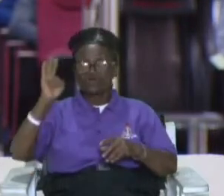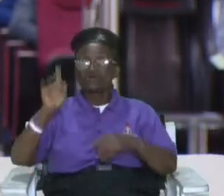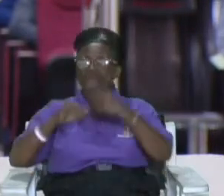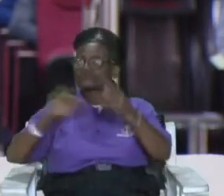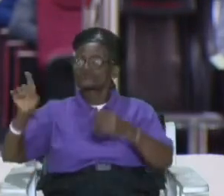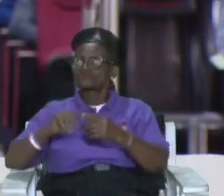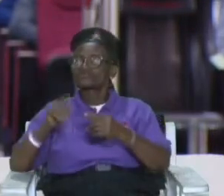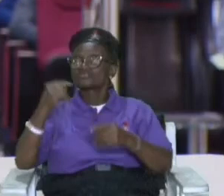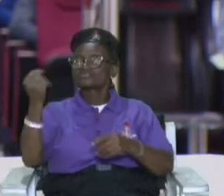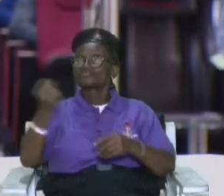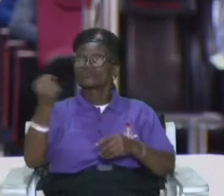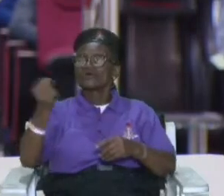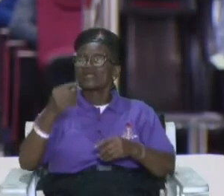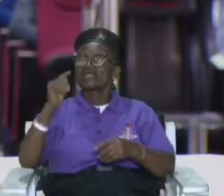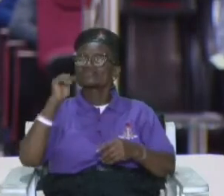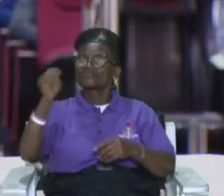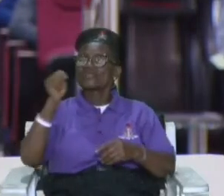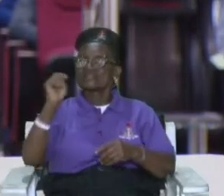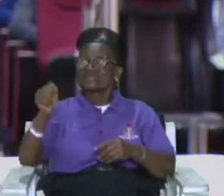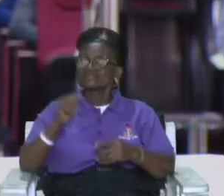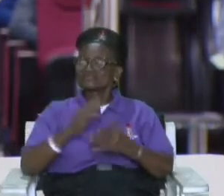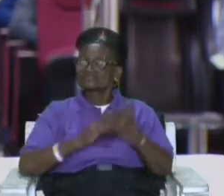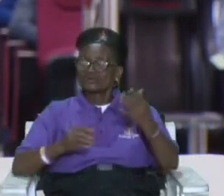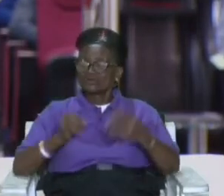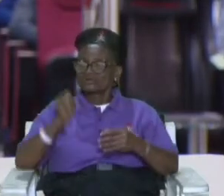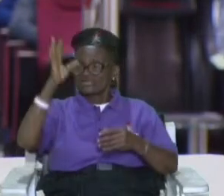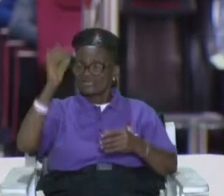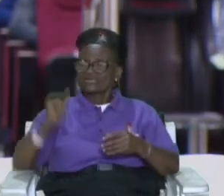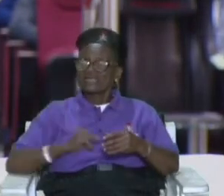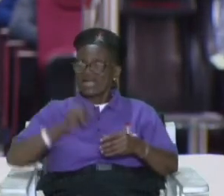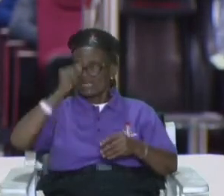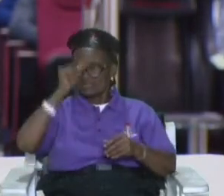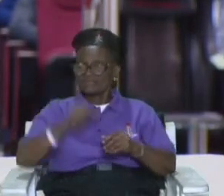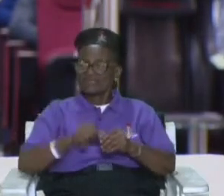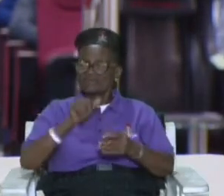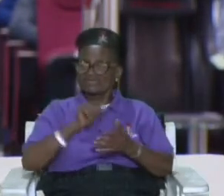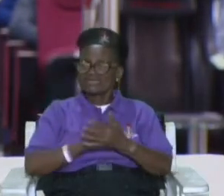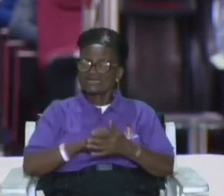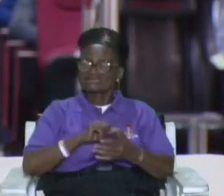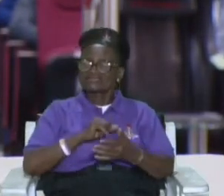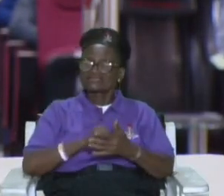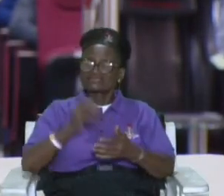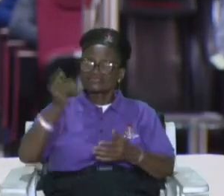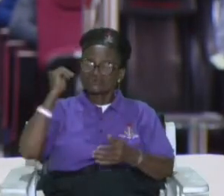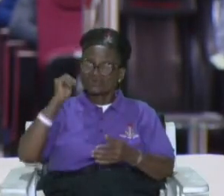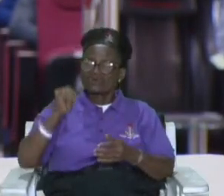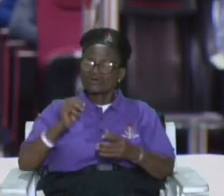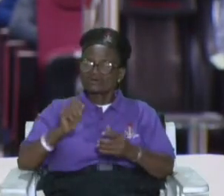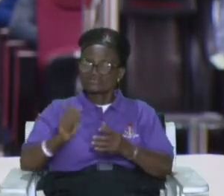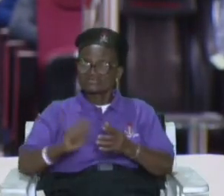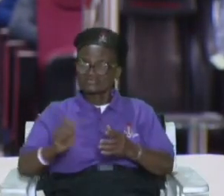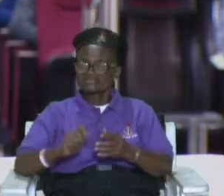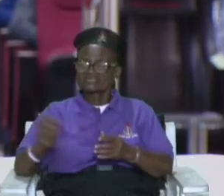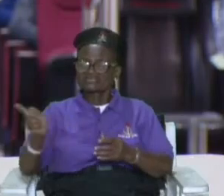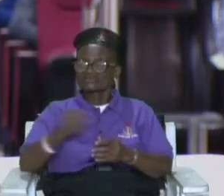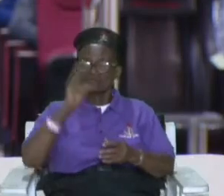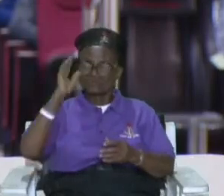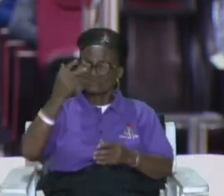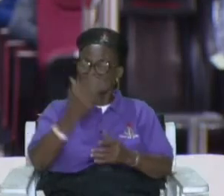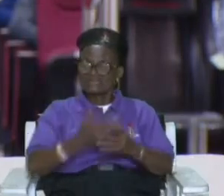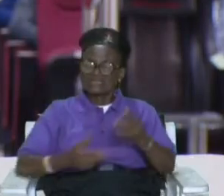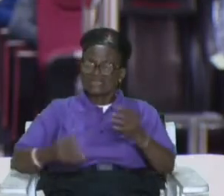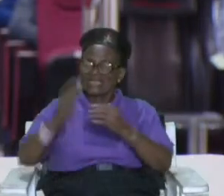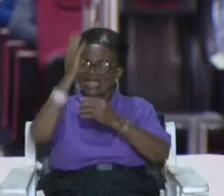suddenly I remembered that it is written, you shall lay hands on the sick and they